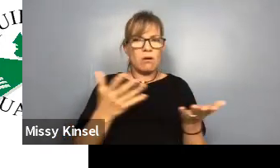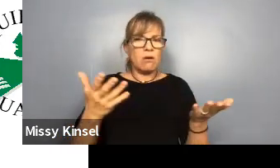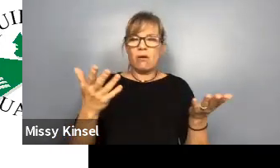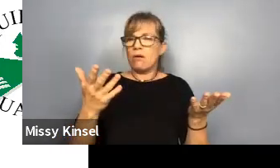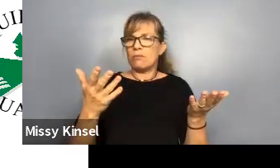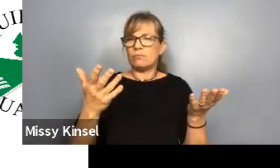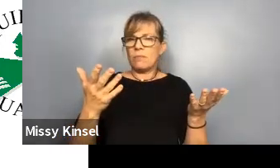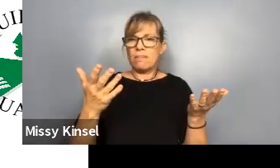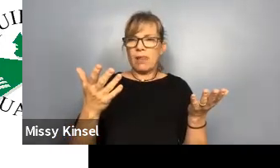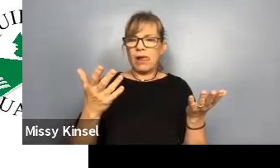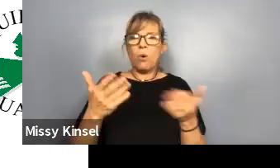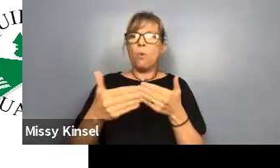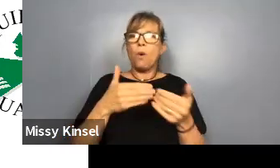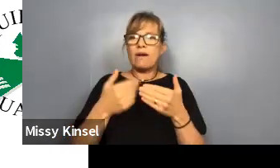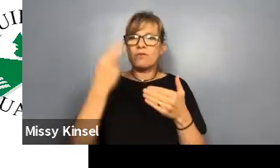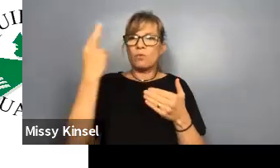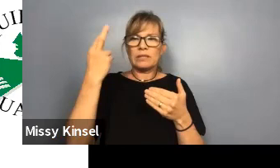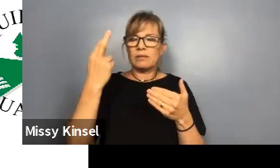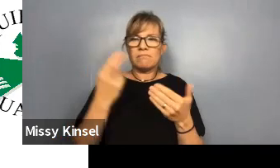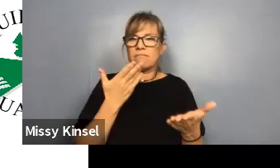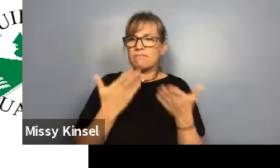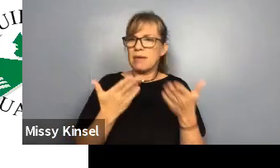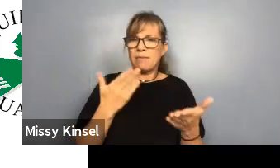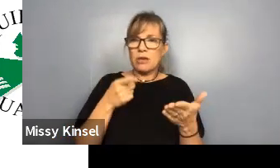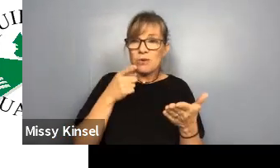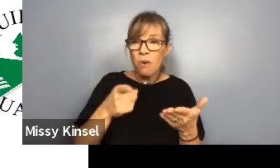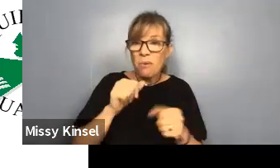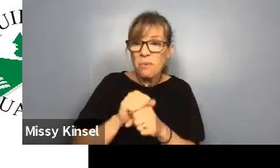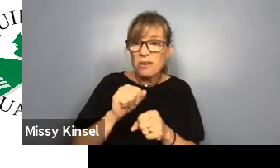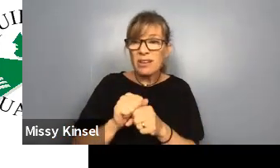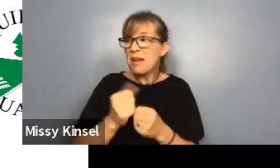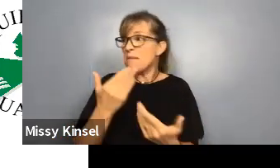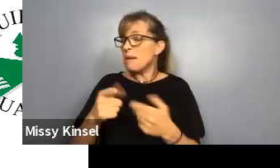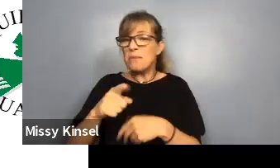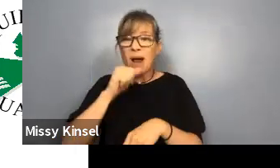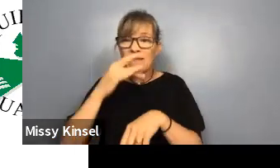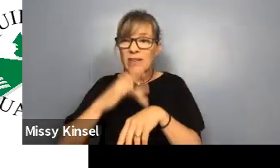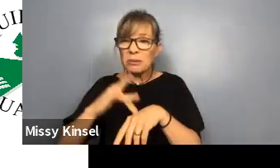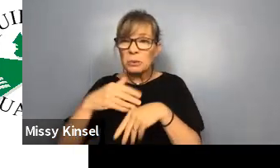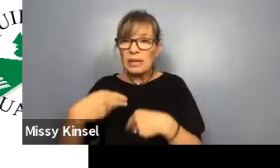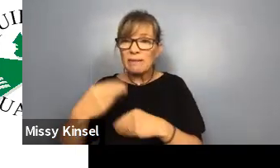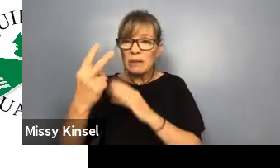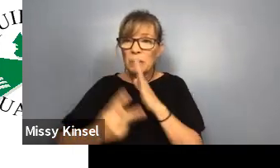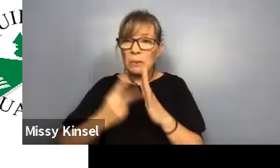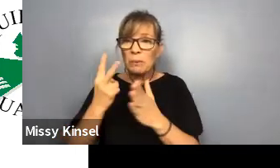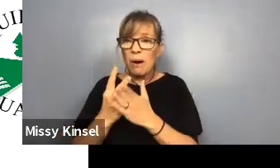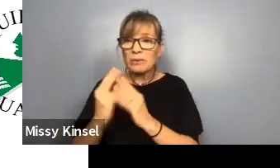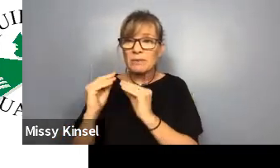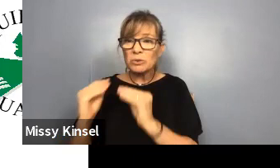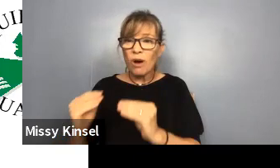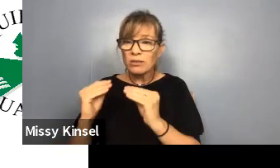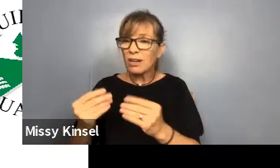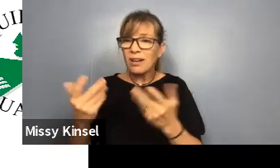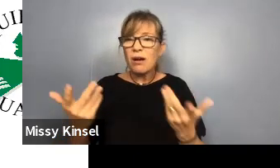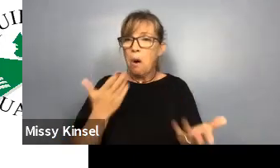you know, whatever the reason is. It might be because you're at work or unavailable to assist, or you know, it